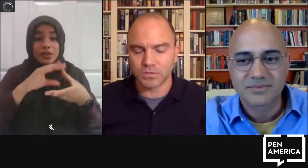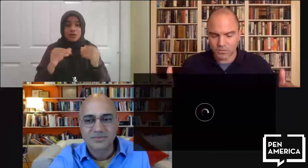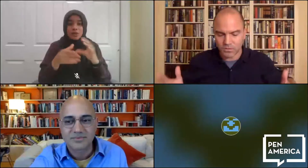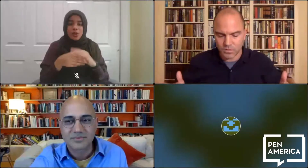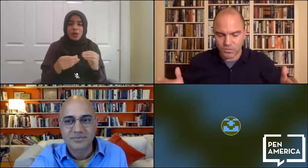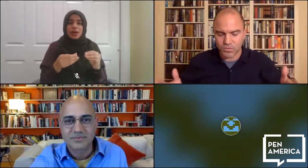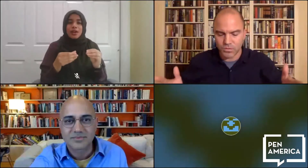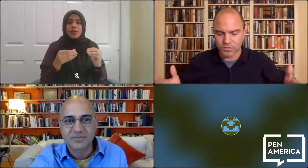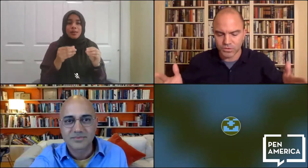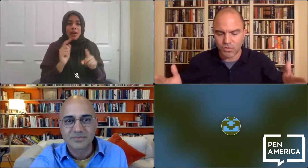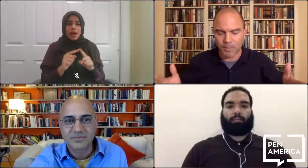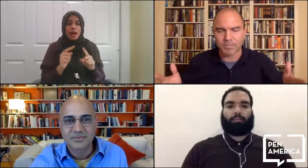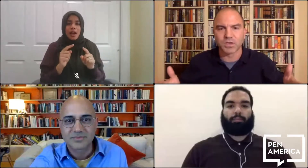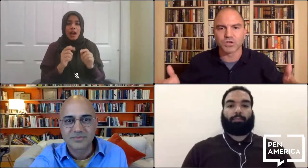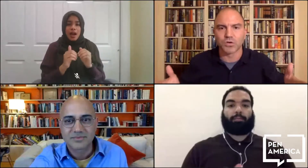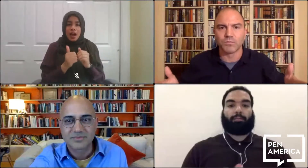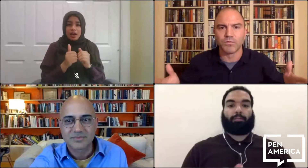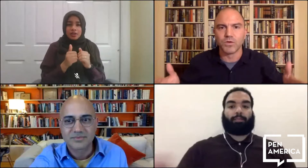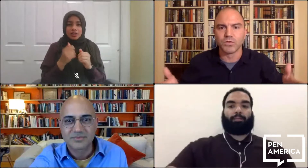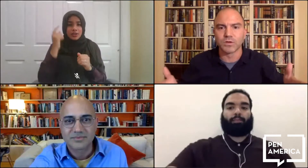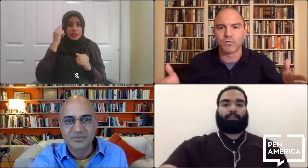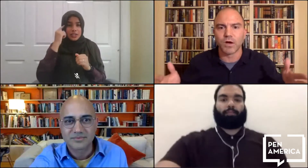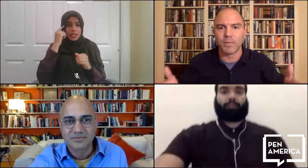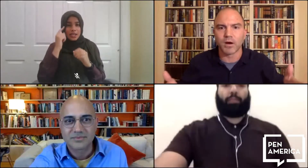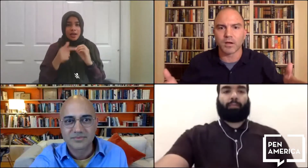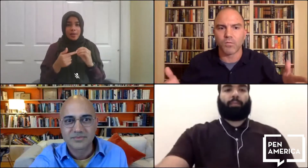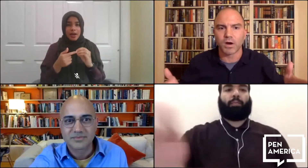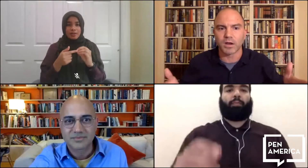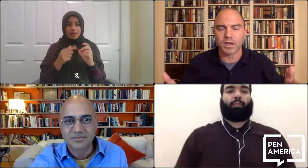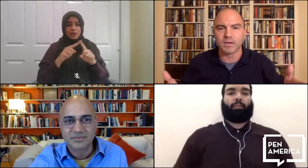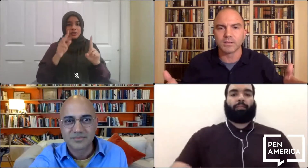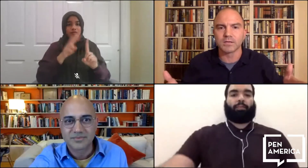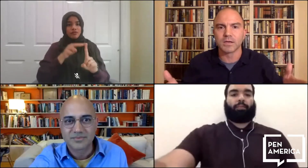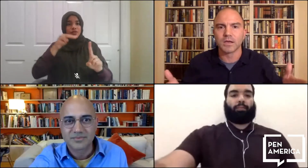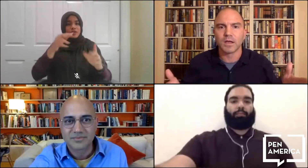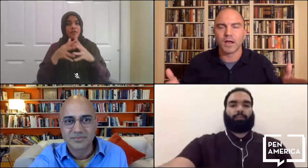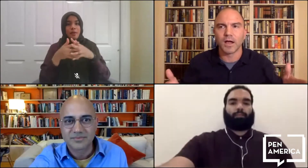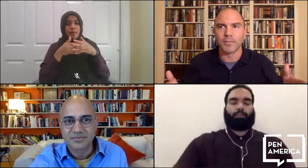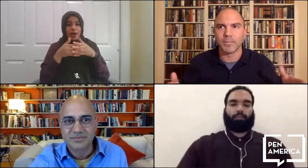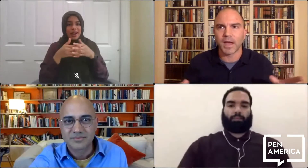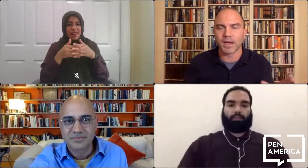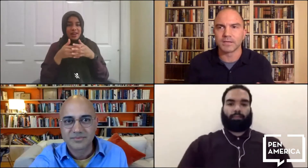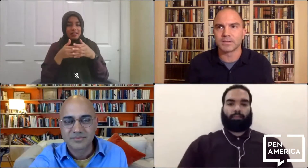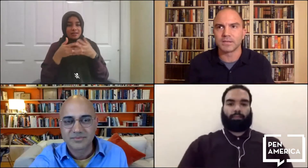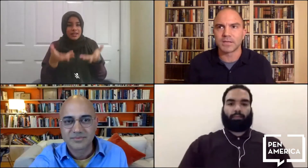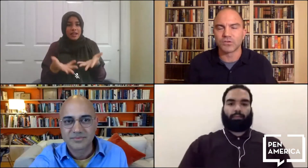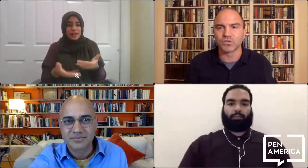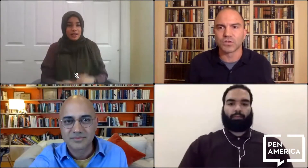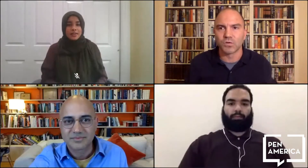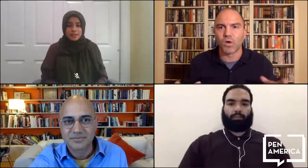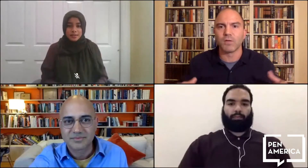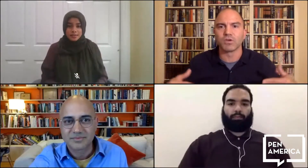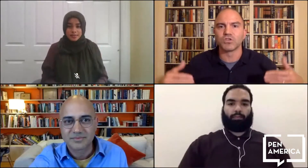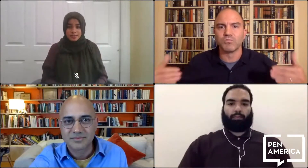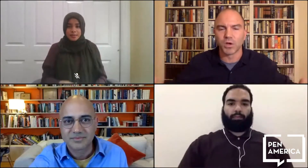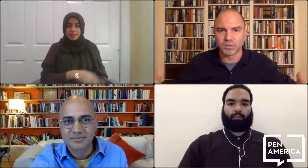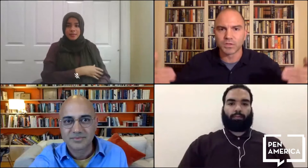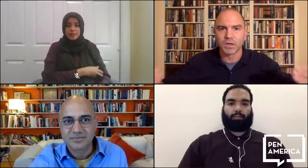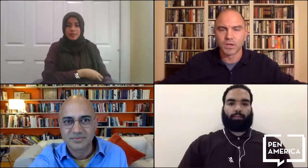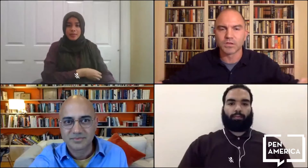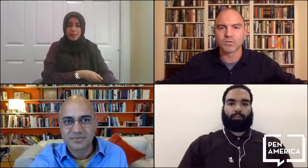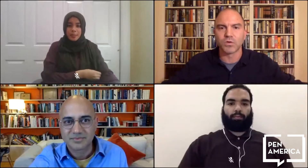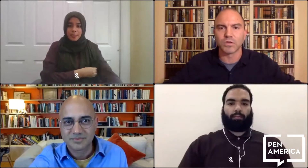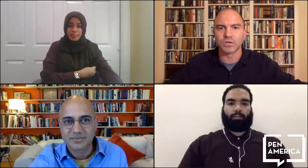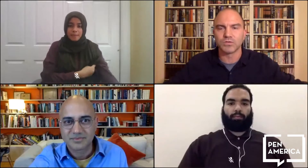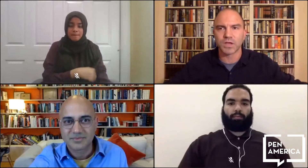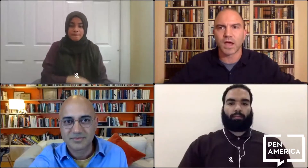those two oppositional views of America and what it is as central to the way in which you built